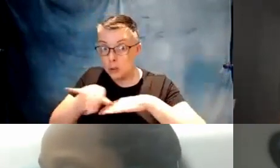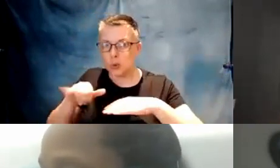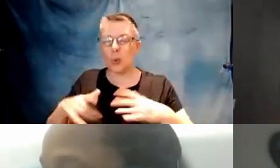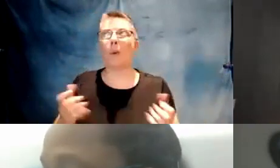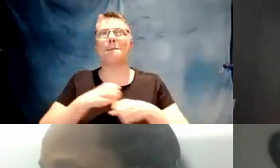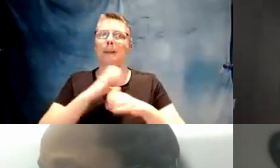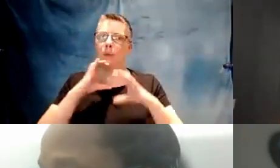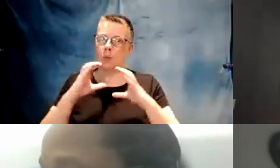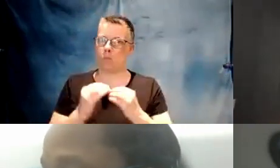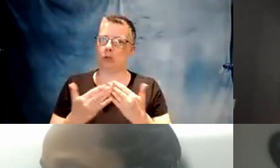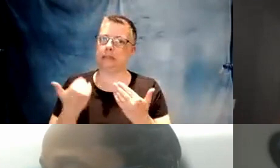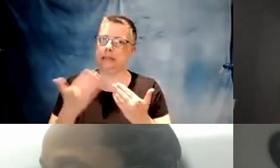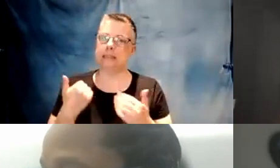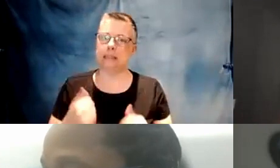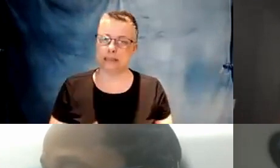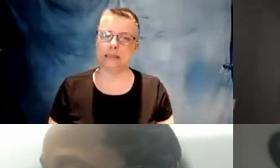easier.